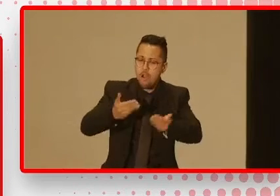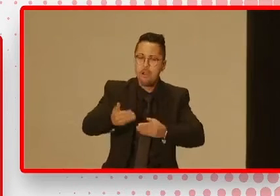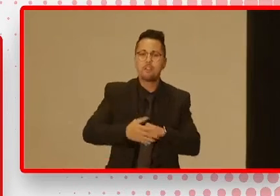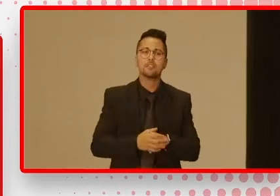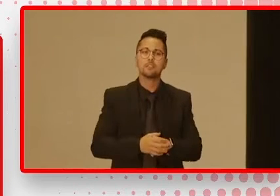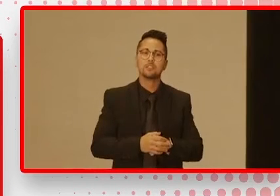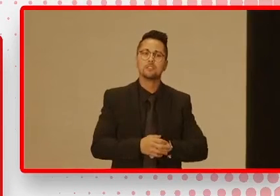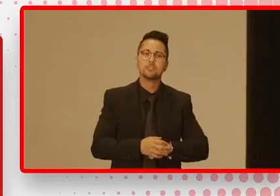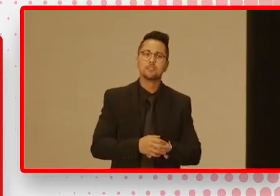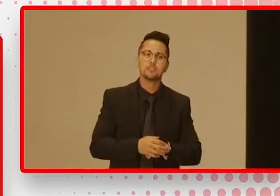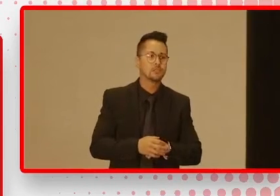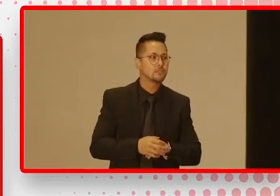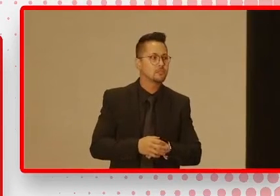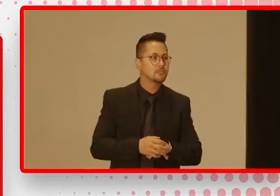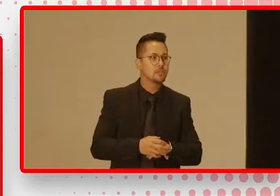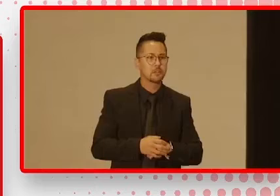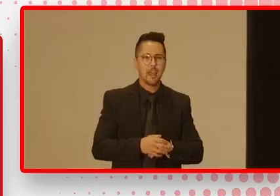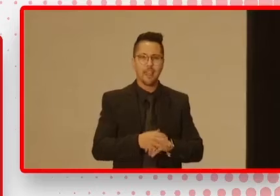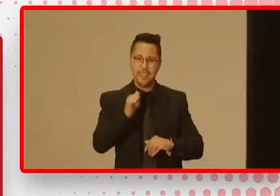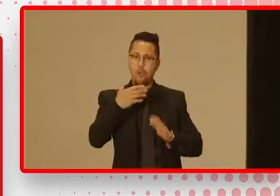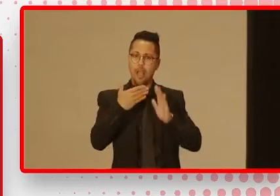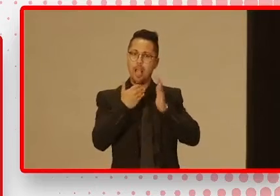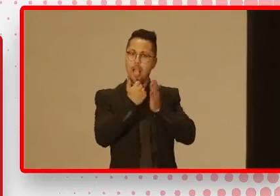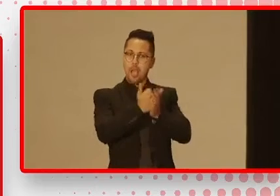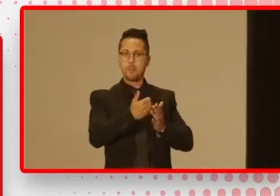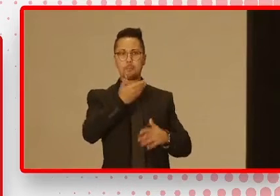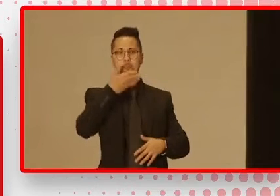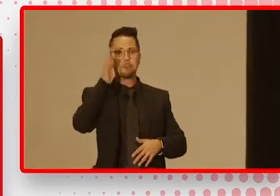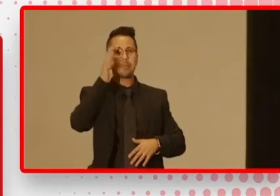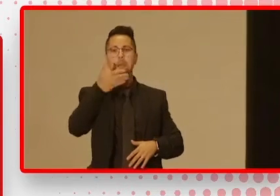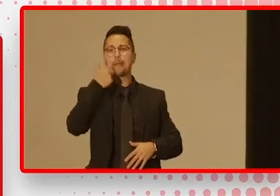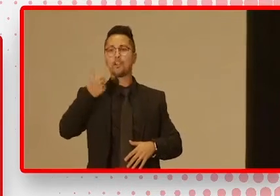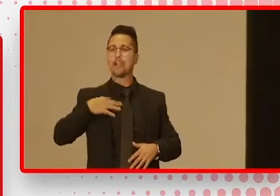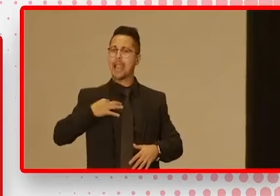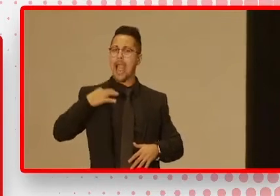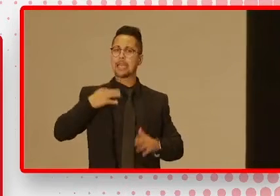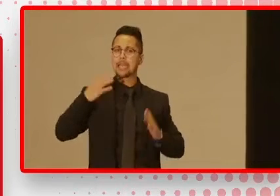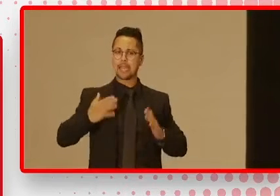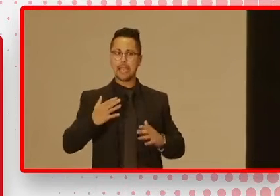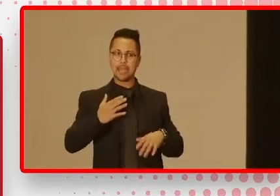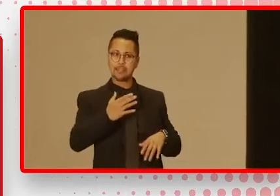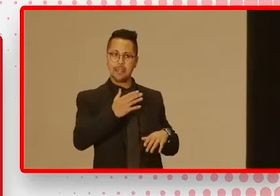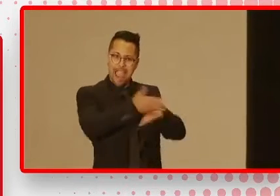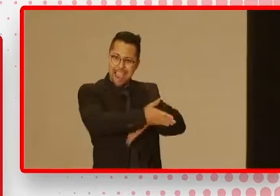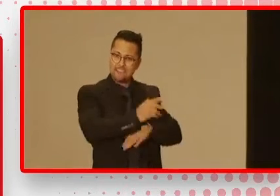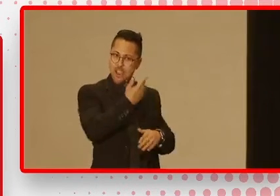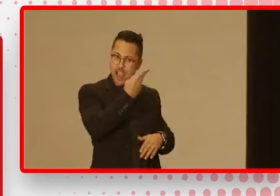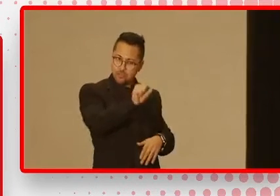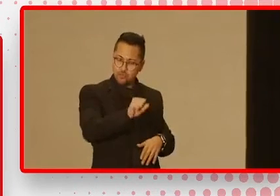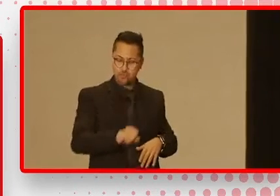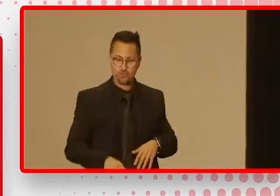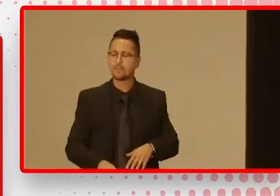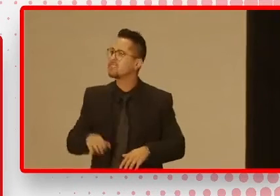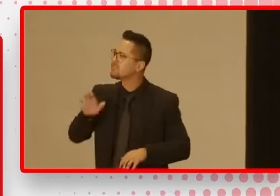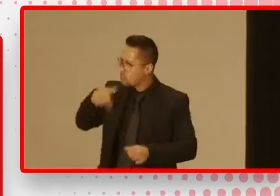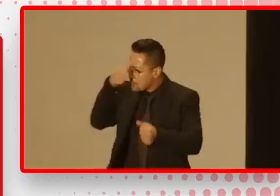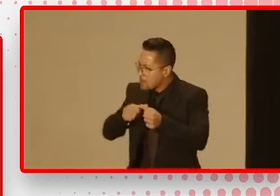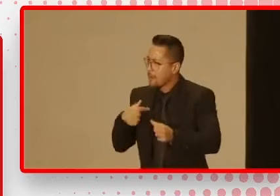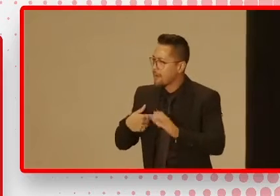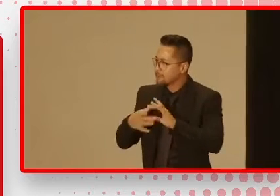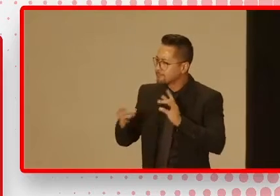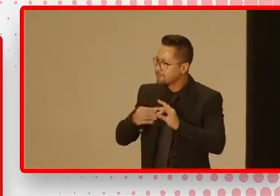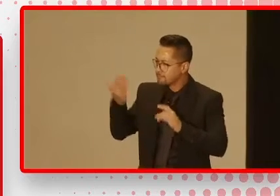you a better candidate for once you do exit school? Yeah, so remember when I said a minute ago, we